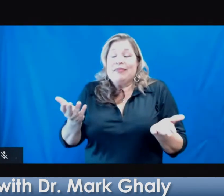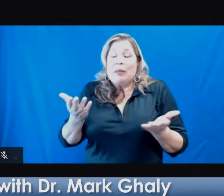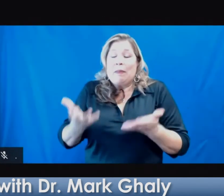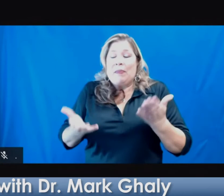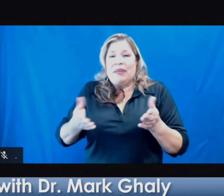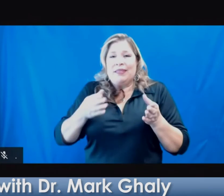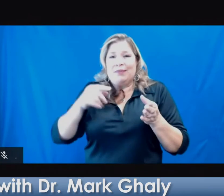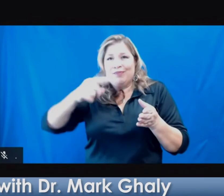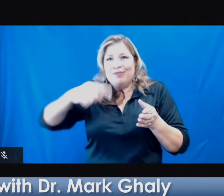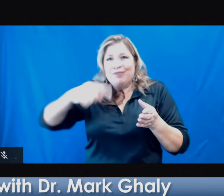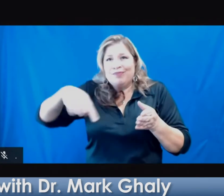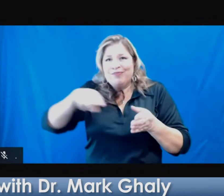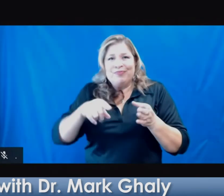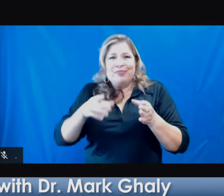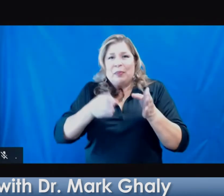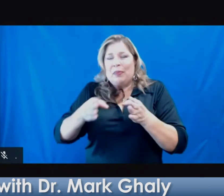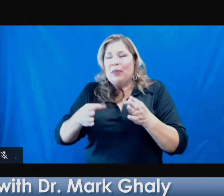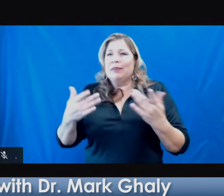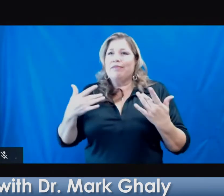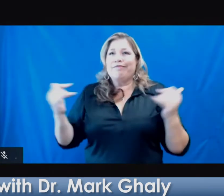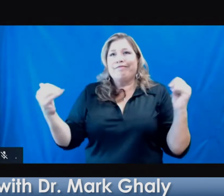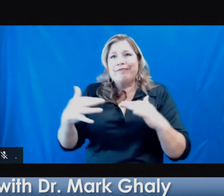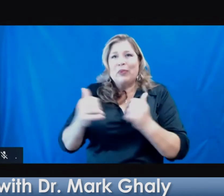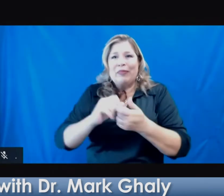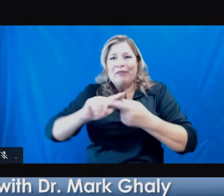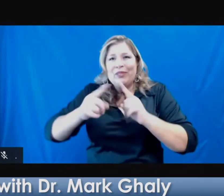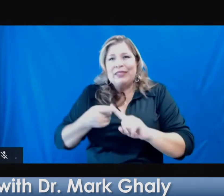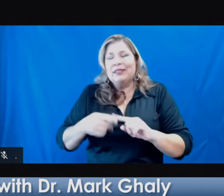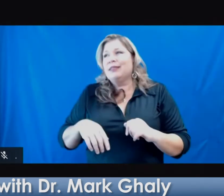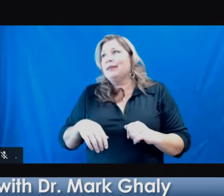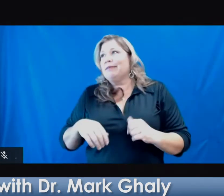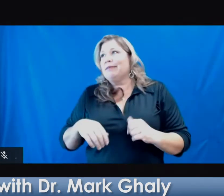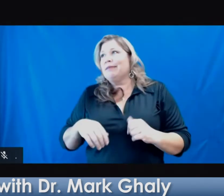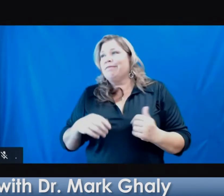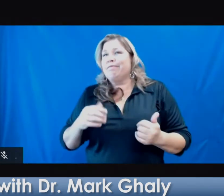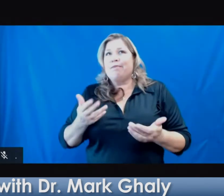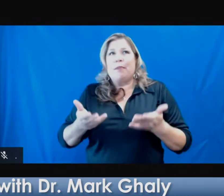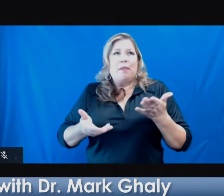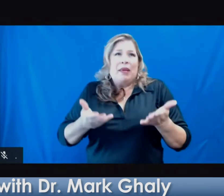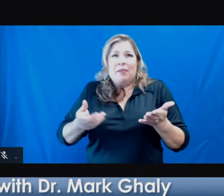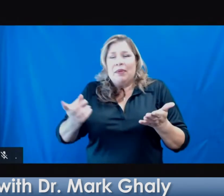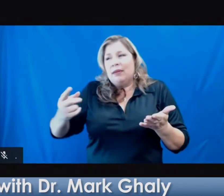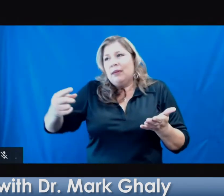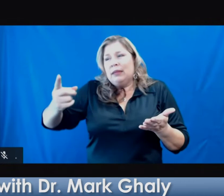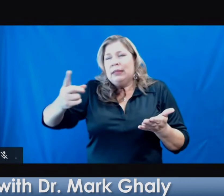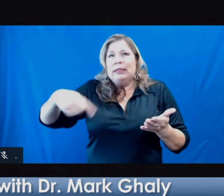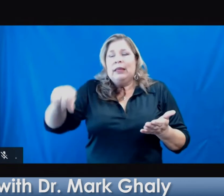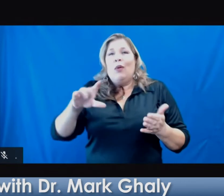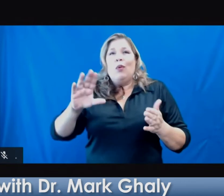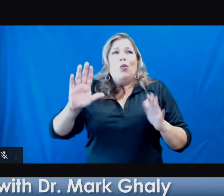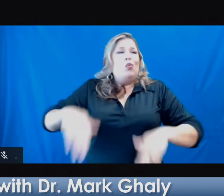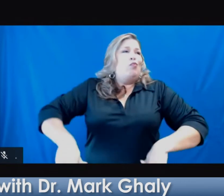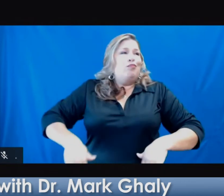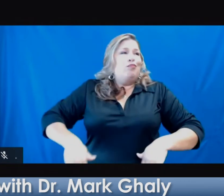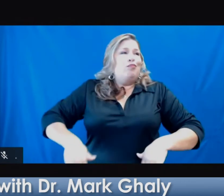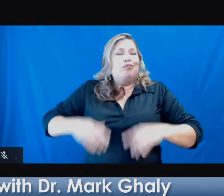be gathering with friends and maybe, taking their guard down a bit because of the